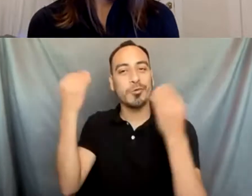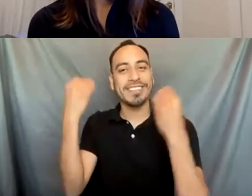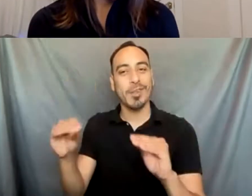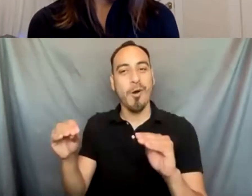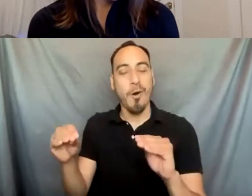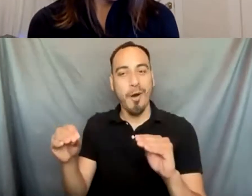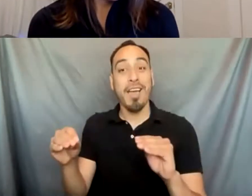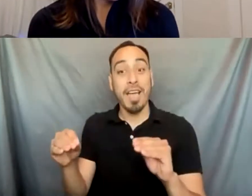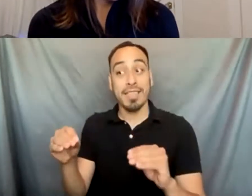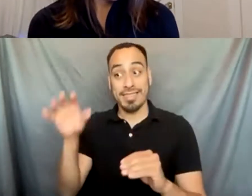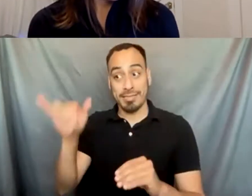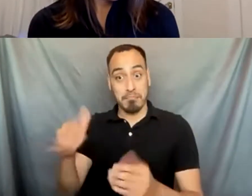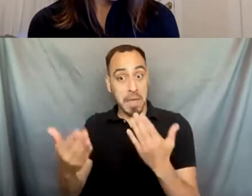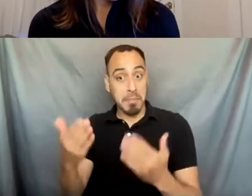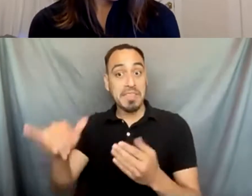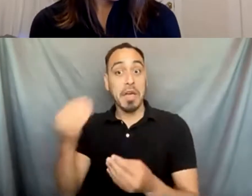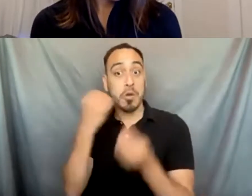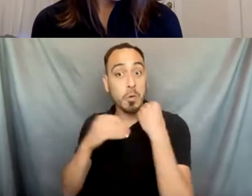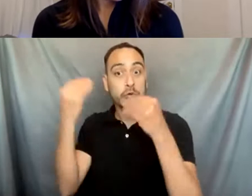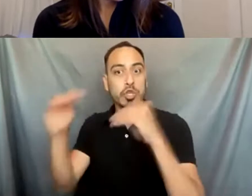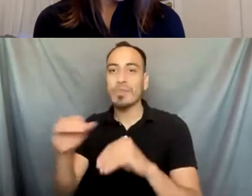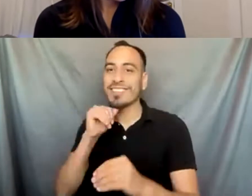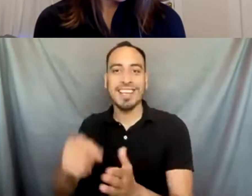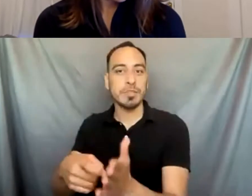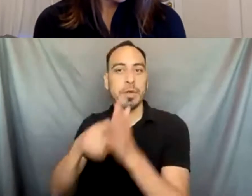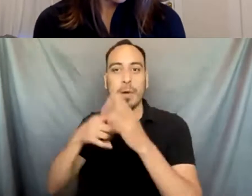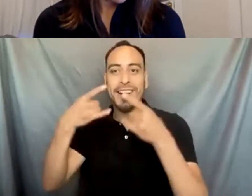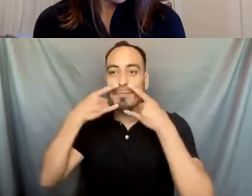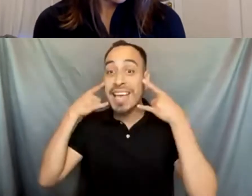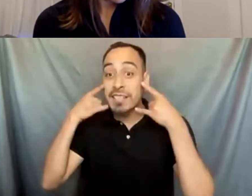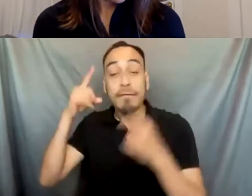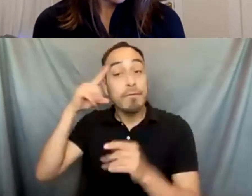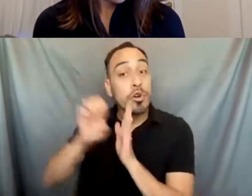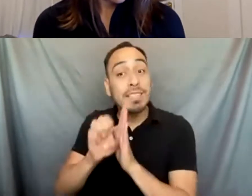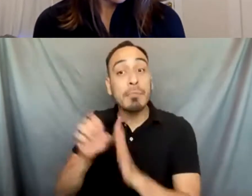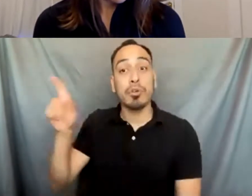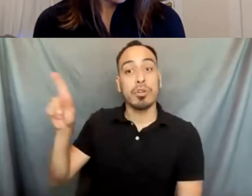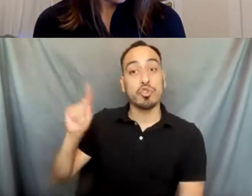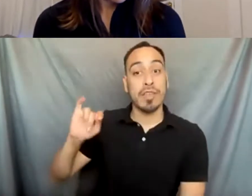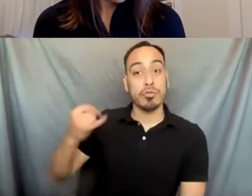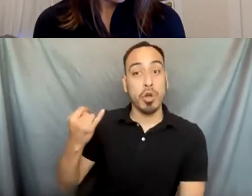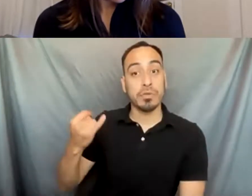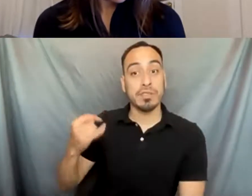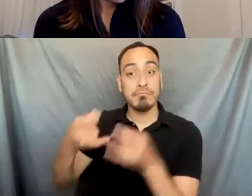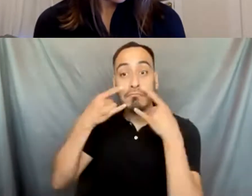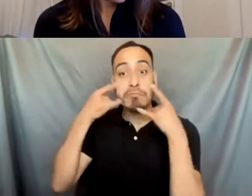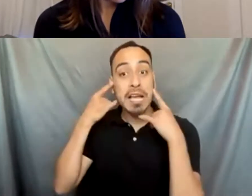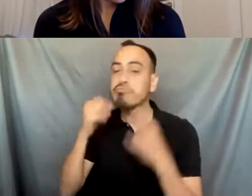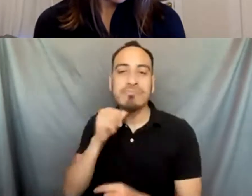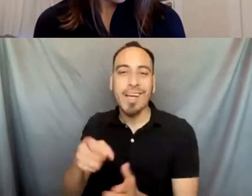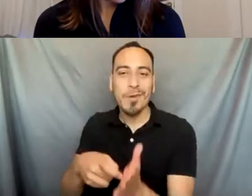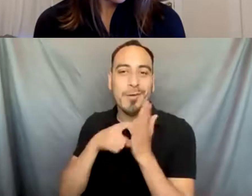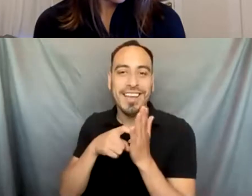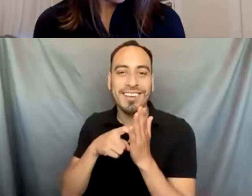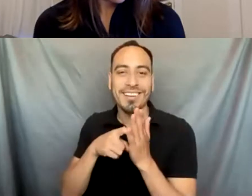require masking, right? At Trader Joe's, you don't have to wear a mask, at least outside